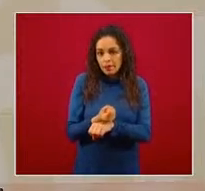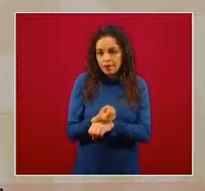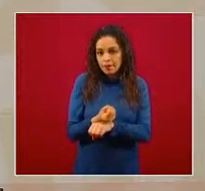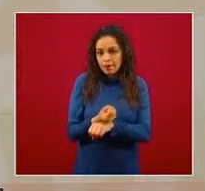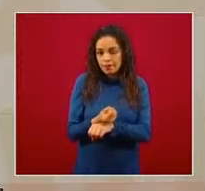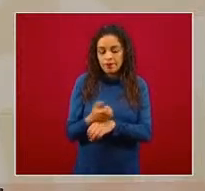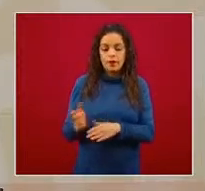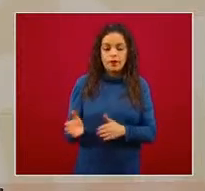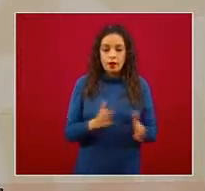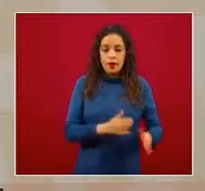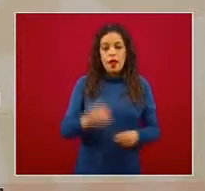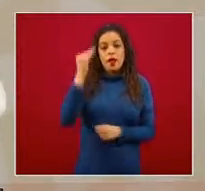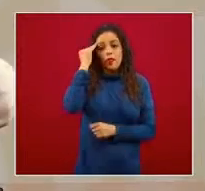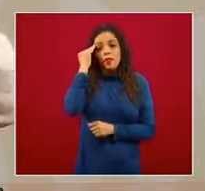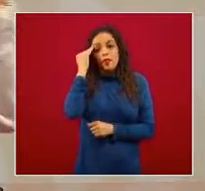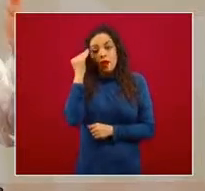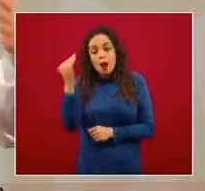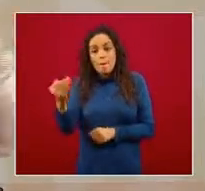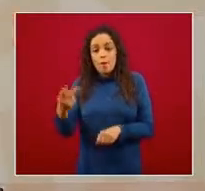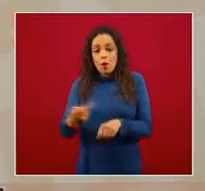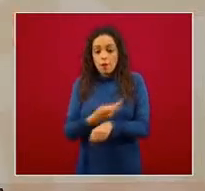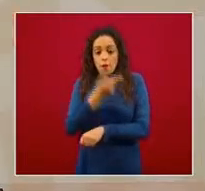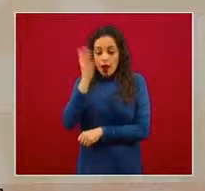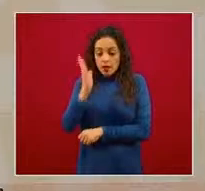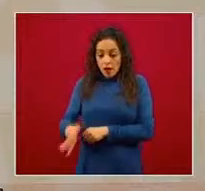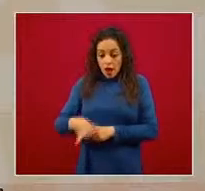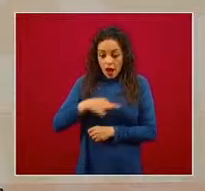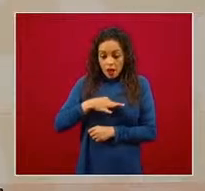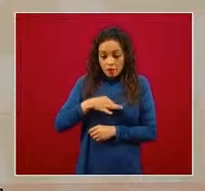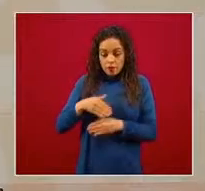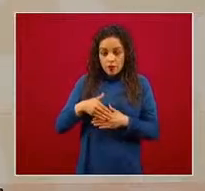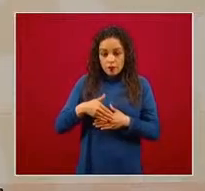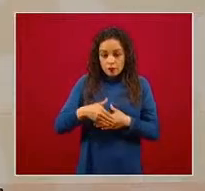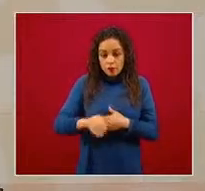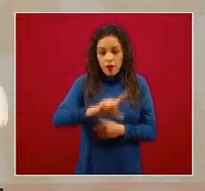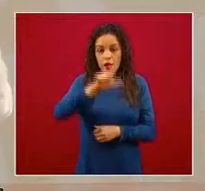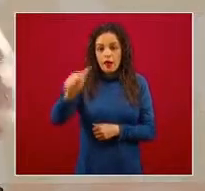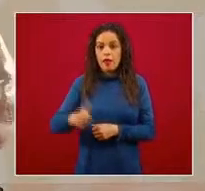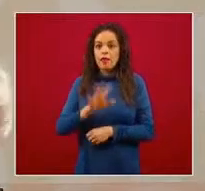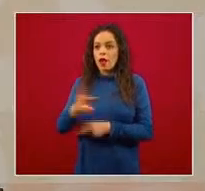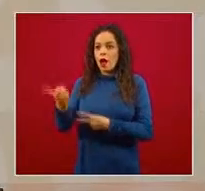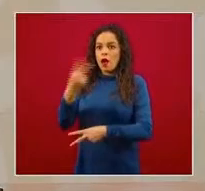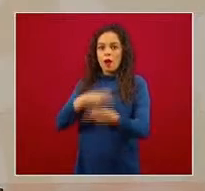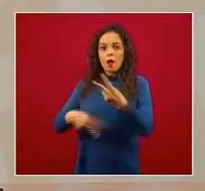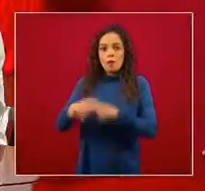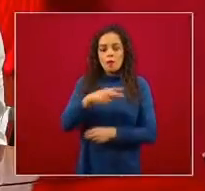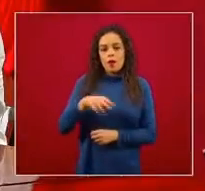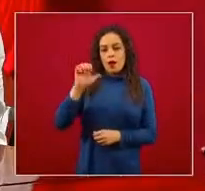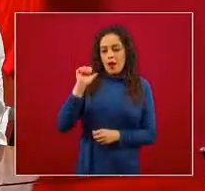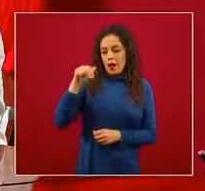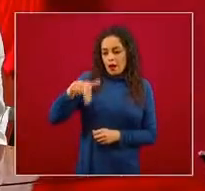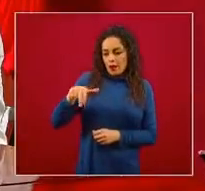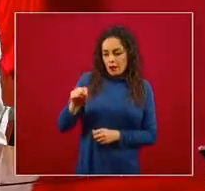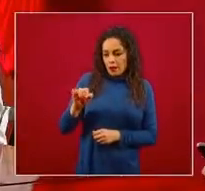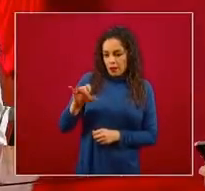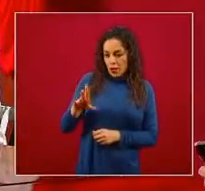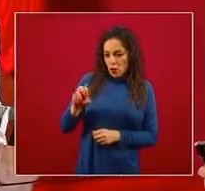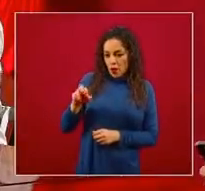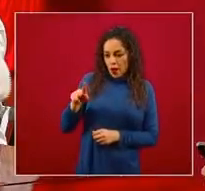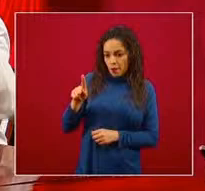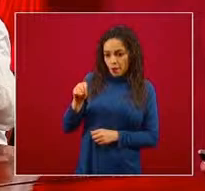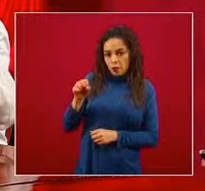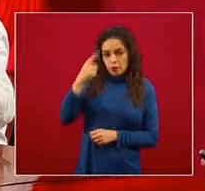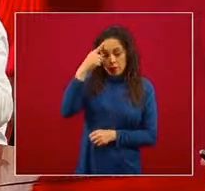increase, you'll see that the time from when you get the infection and when we have an increased level of antibodies, so much